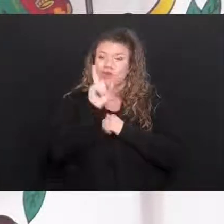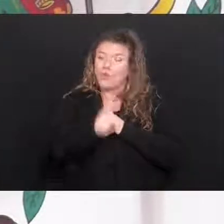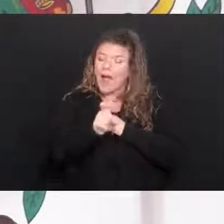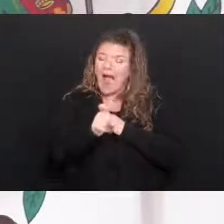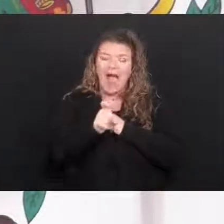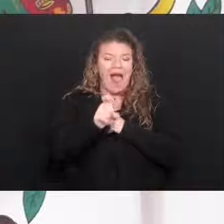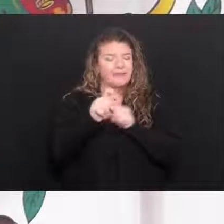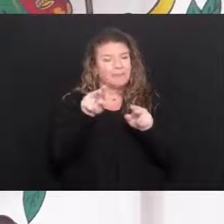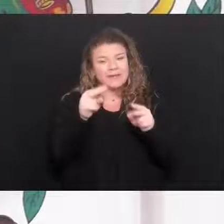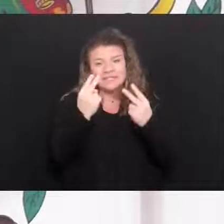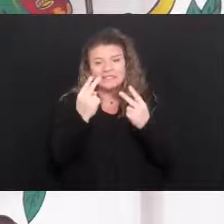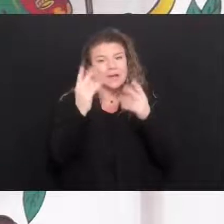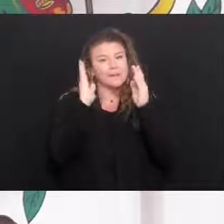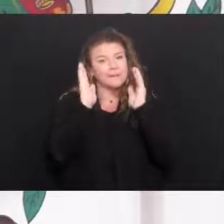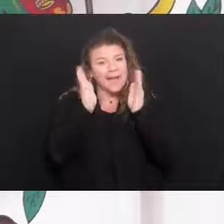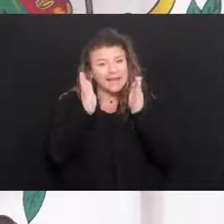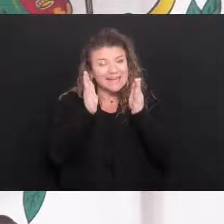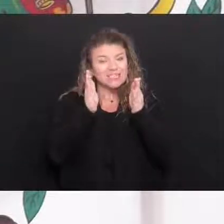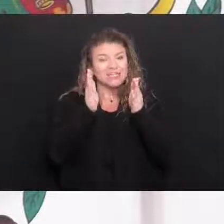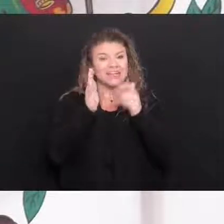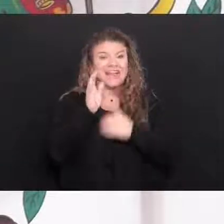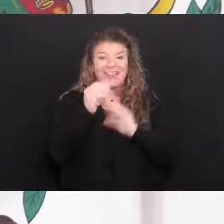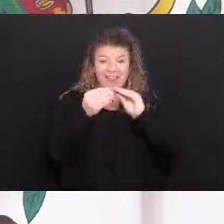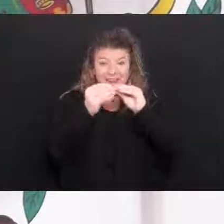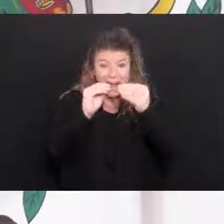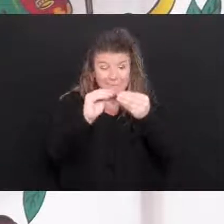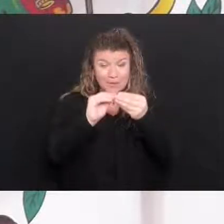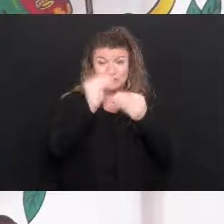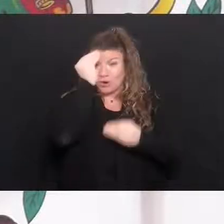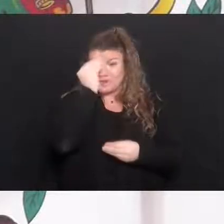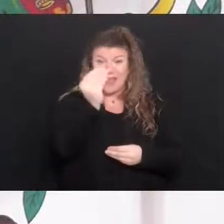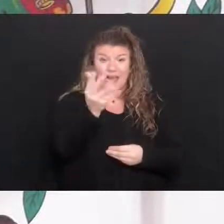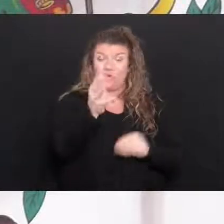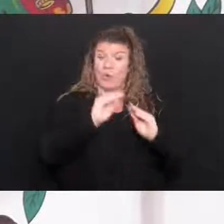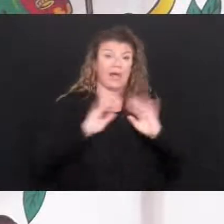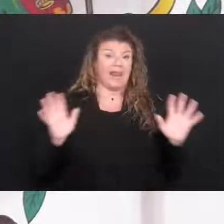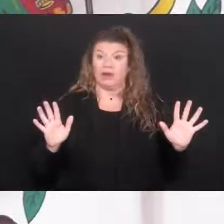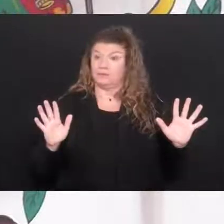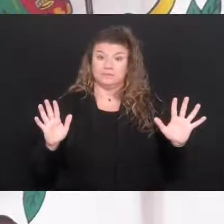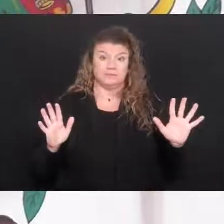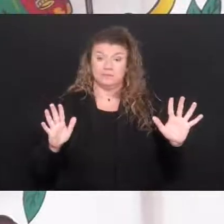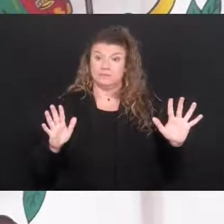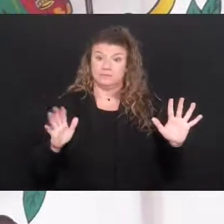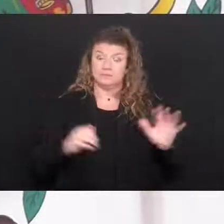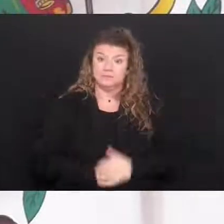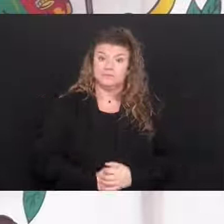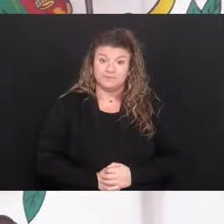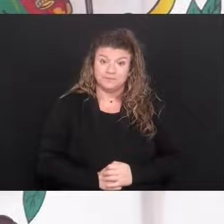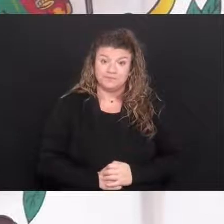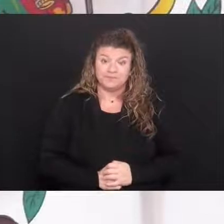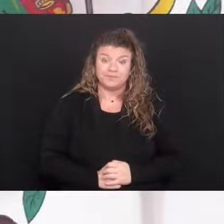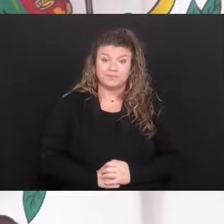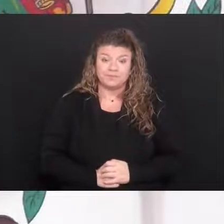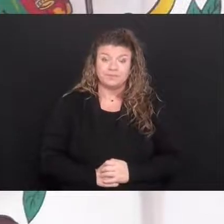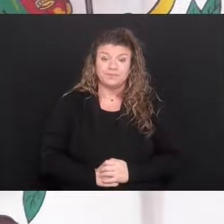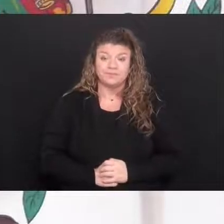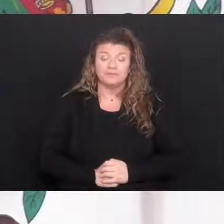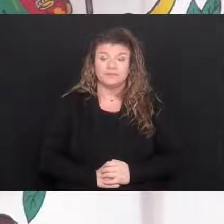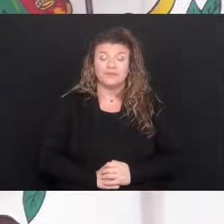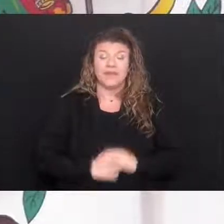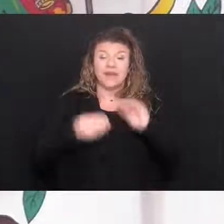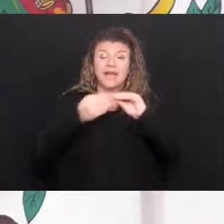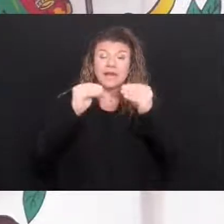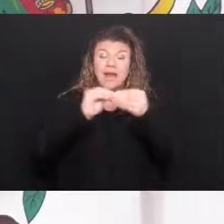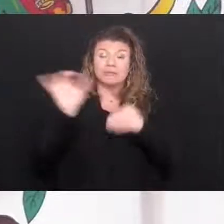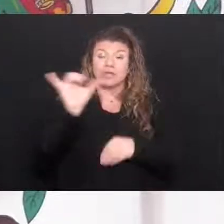Absolutely, without any doubt, the numbers are telling us this loud and clear. The numbers are also telling